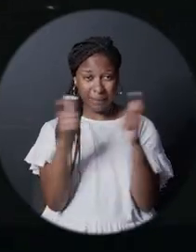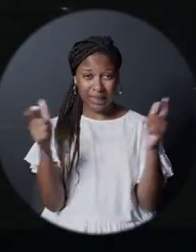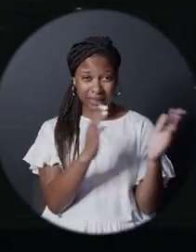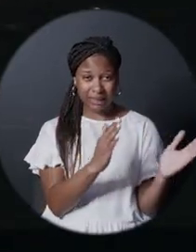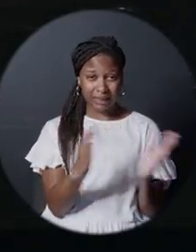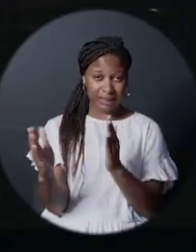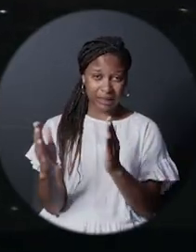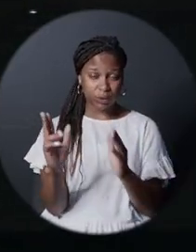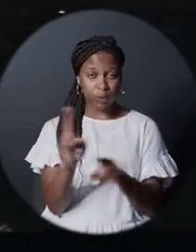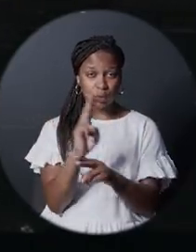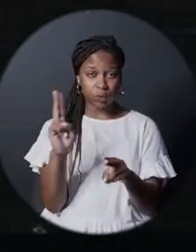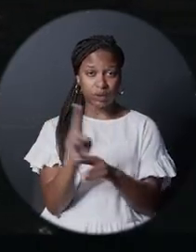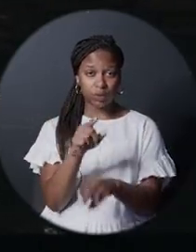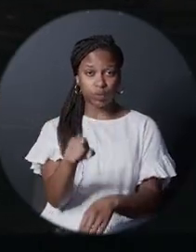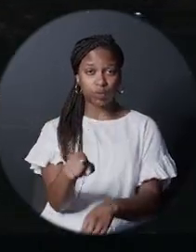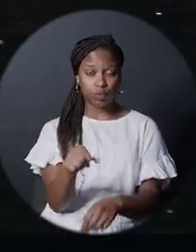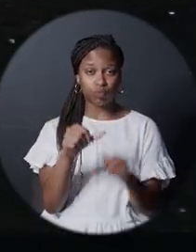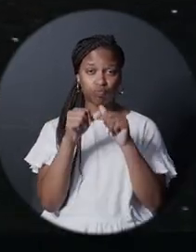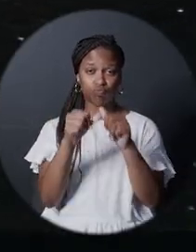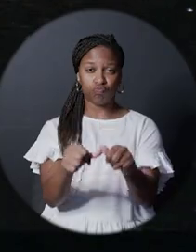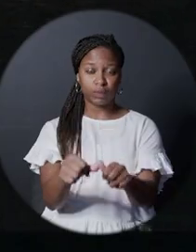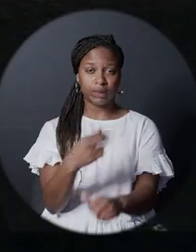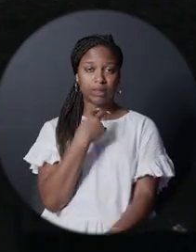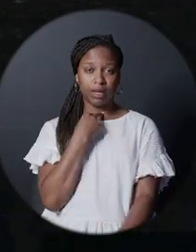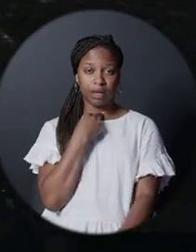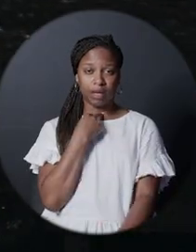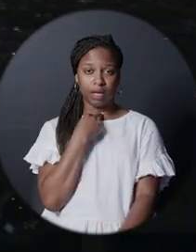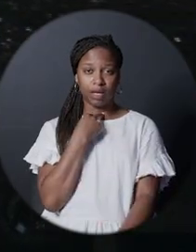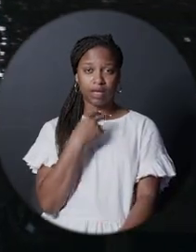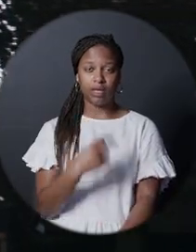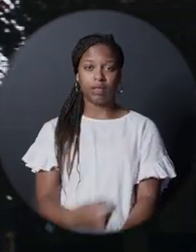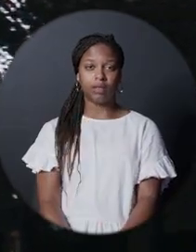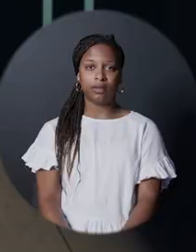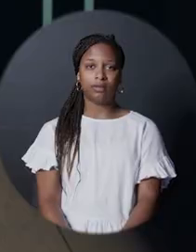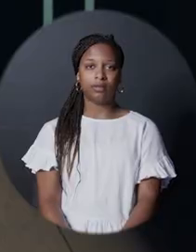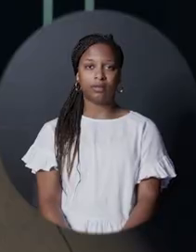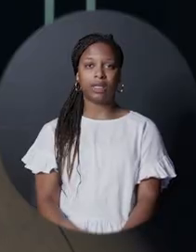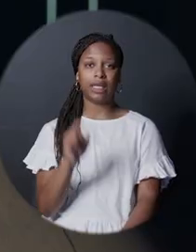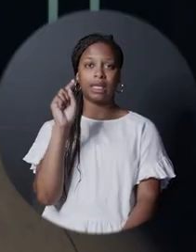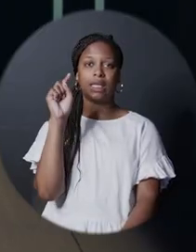It is perhaps the biggest tactic the enemy uses to keep you stuck.